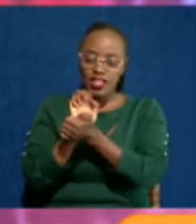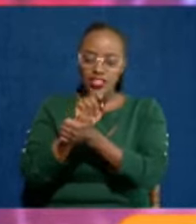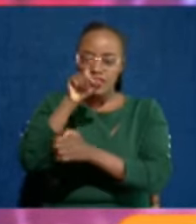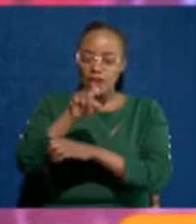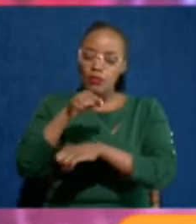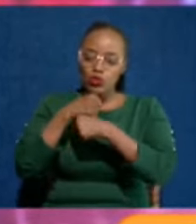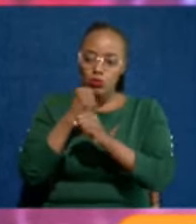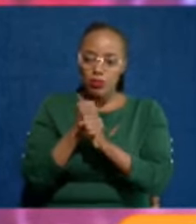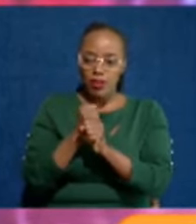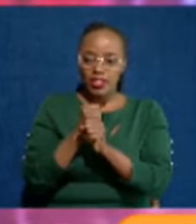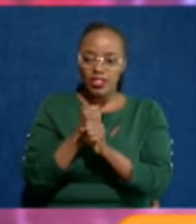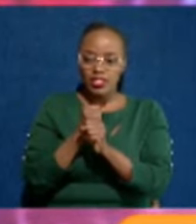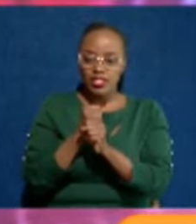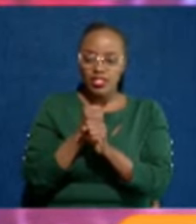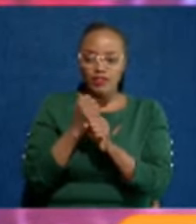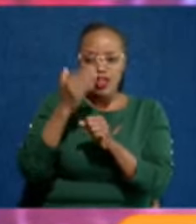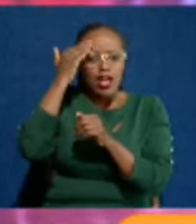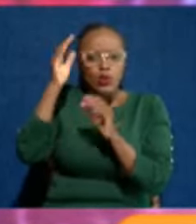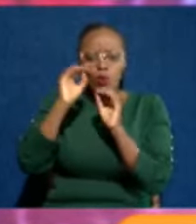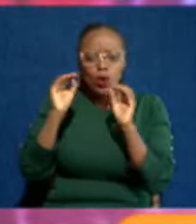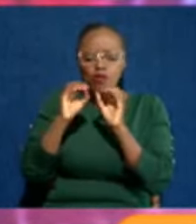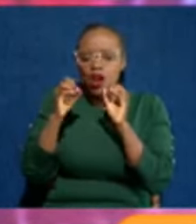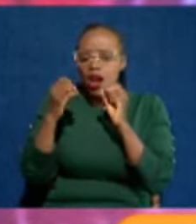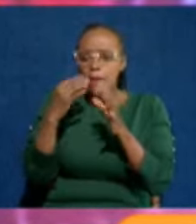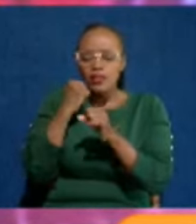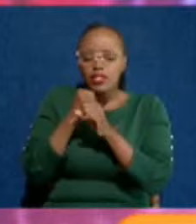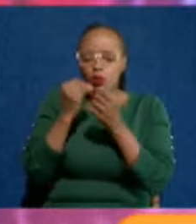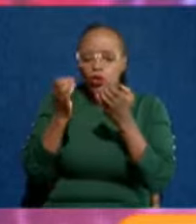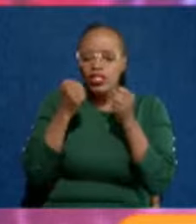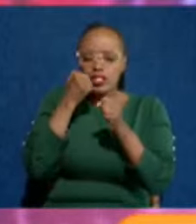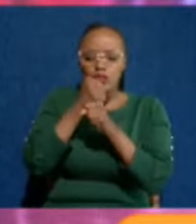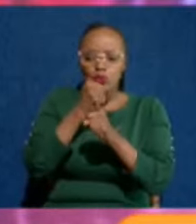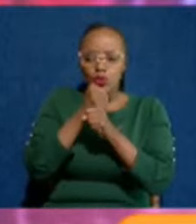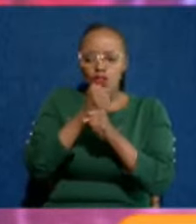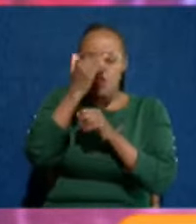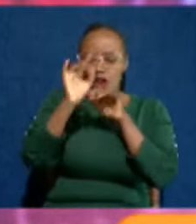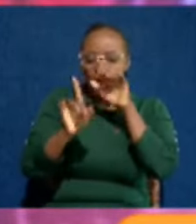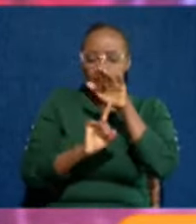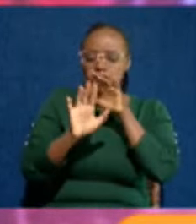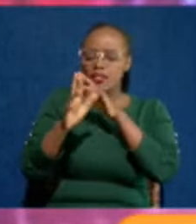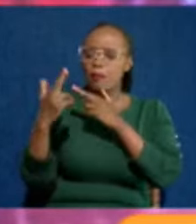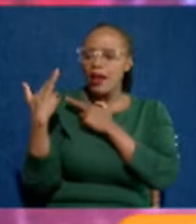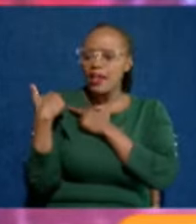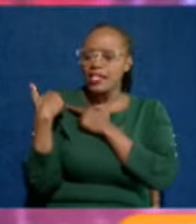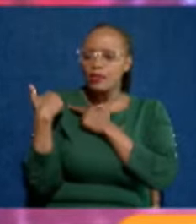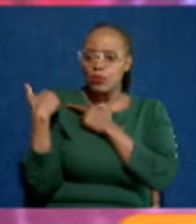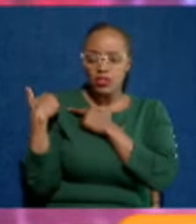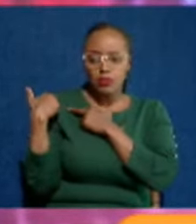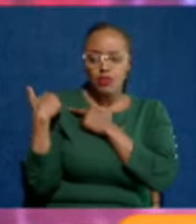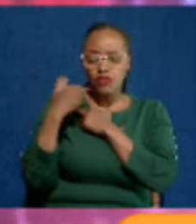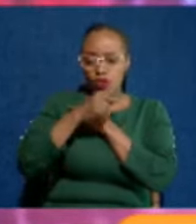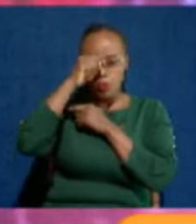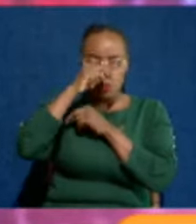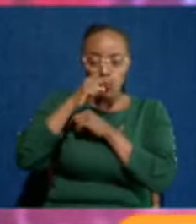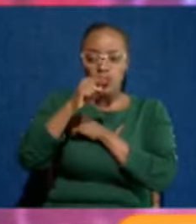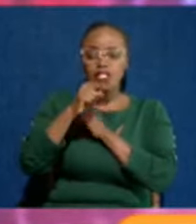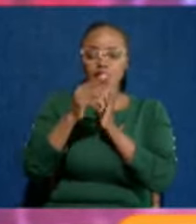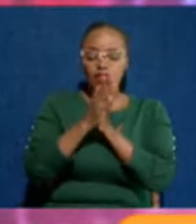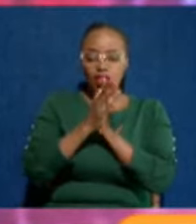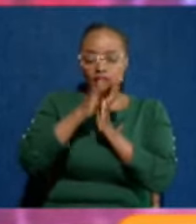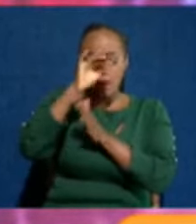be made. I don't know how much more work you'll have, because his ministry is responsible for policy and giving